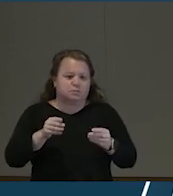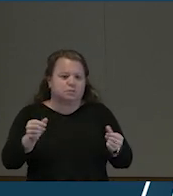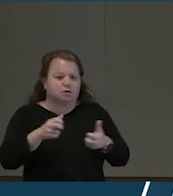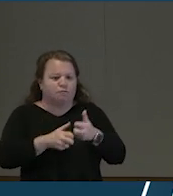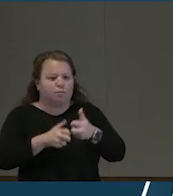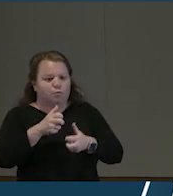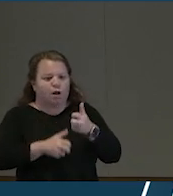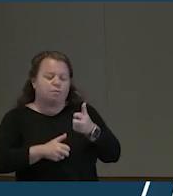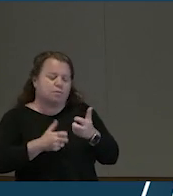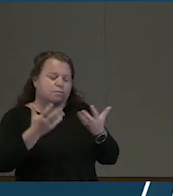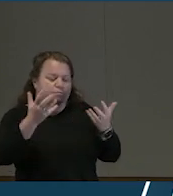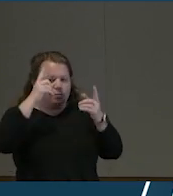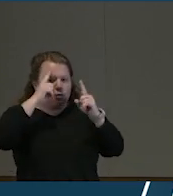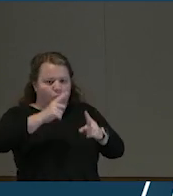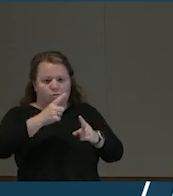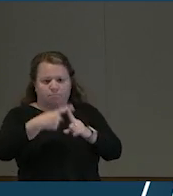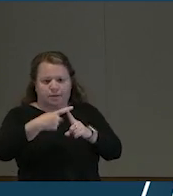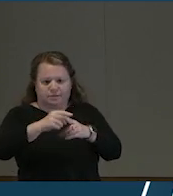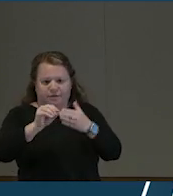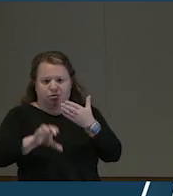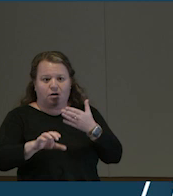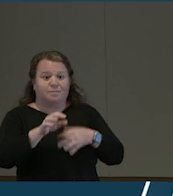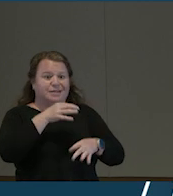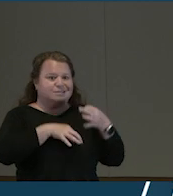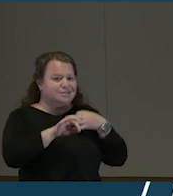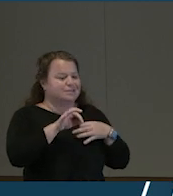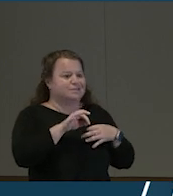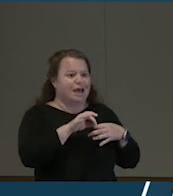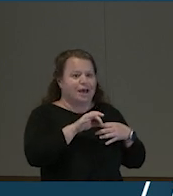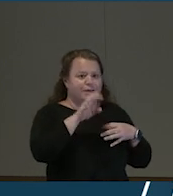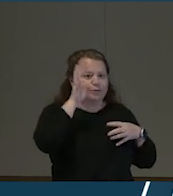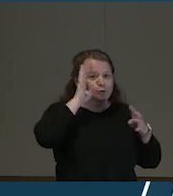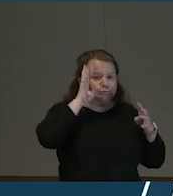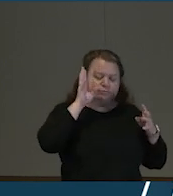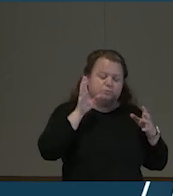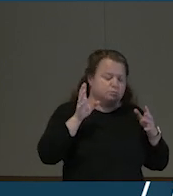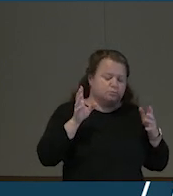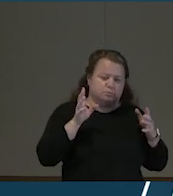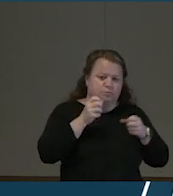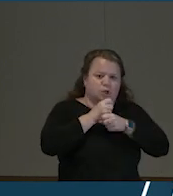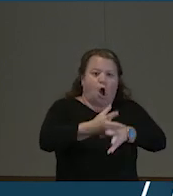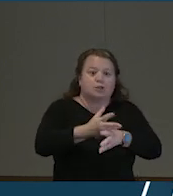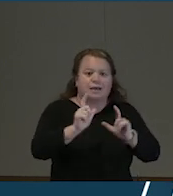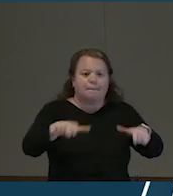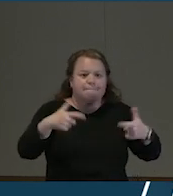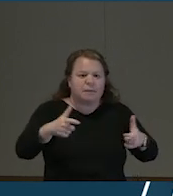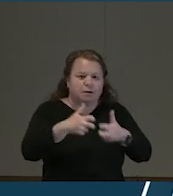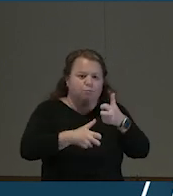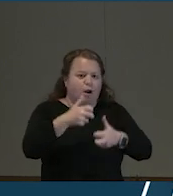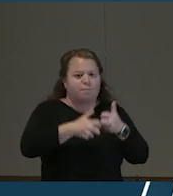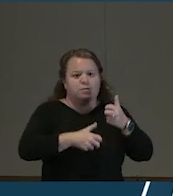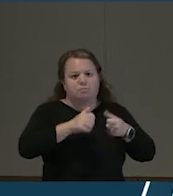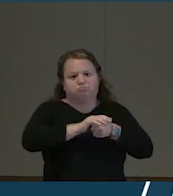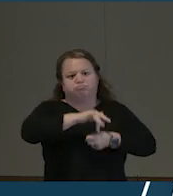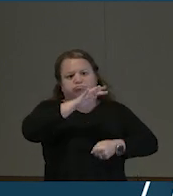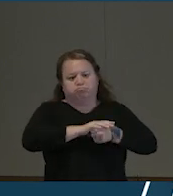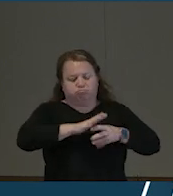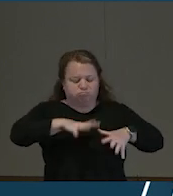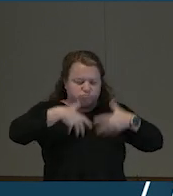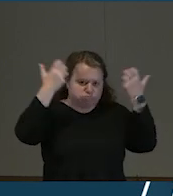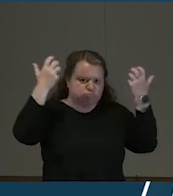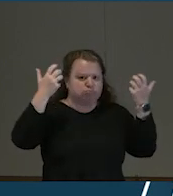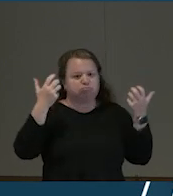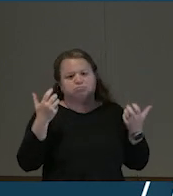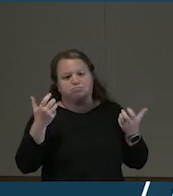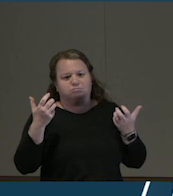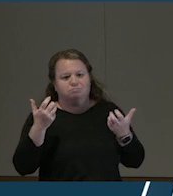us with positive outcomes, right? So instead, we find ourselves we're creating a bigger problem, or worse, we're losing control of our anger and negative feelings. So think